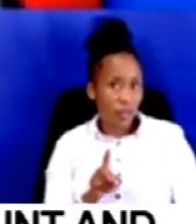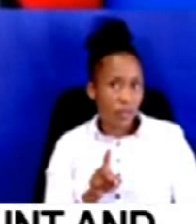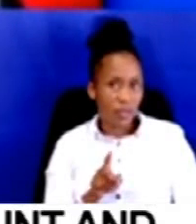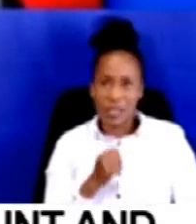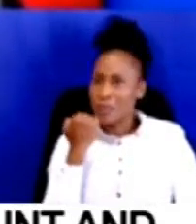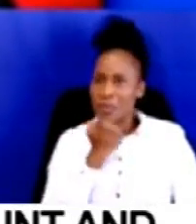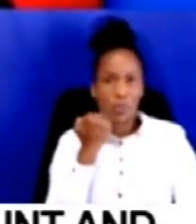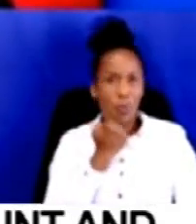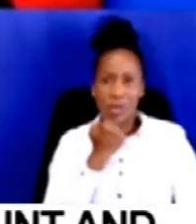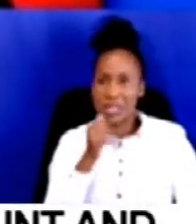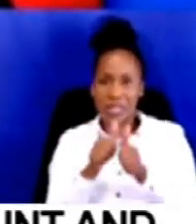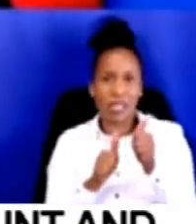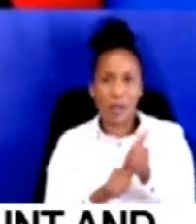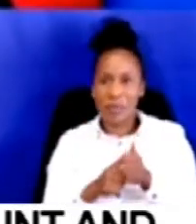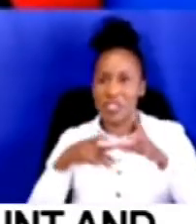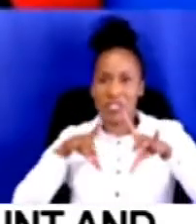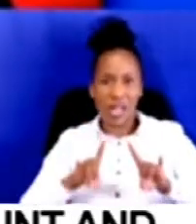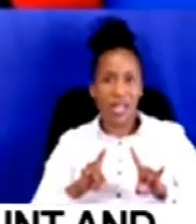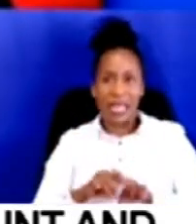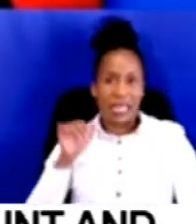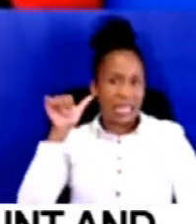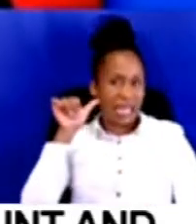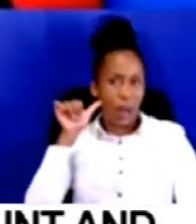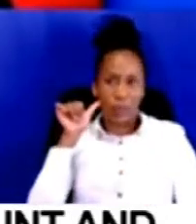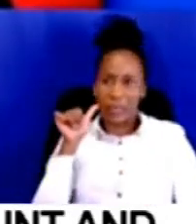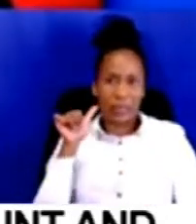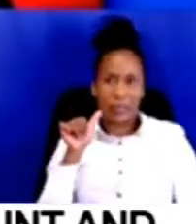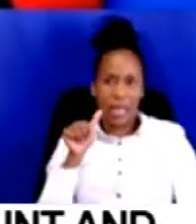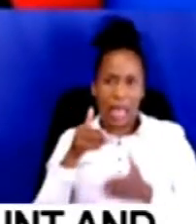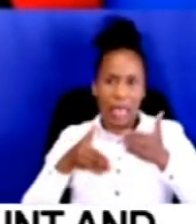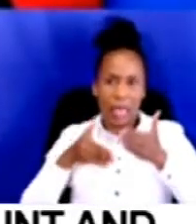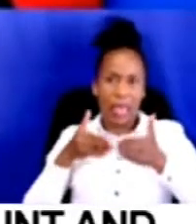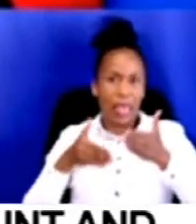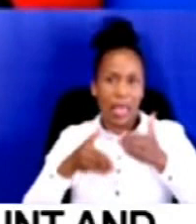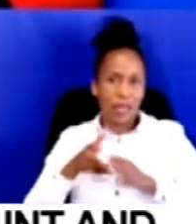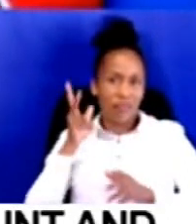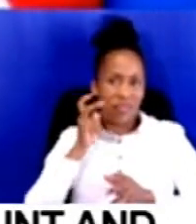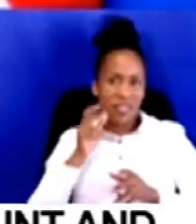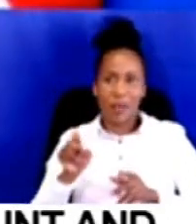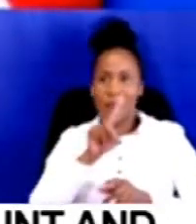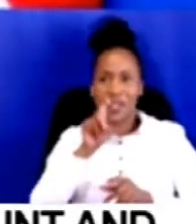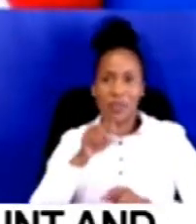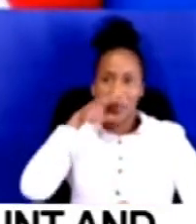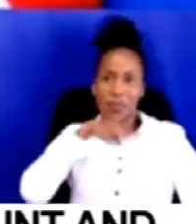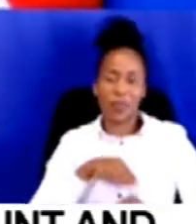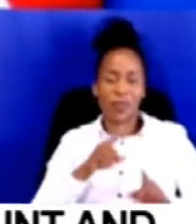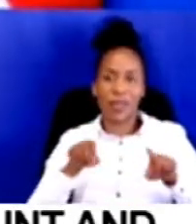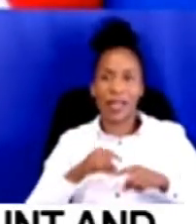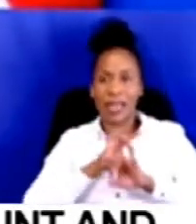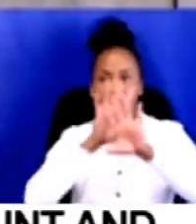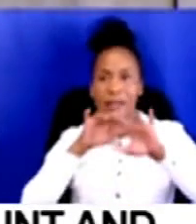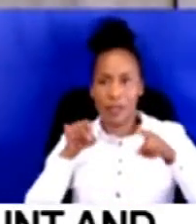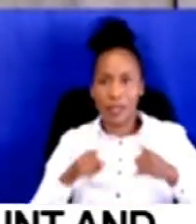I'm sorry, Deputy Chair, the sound was faltering a bit, so I could not get the question clear.